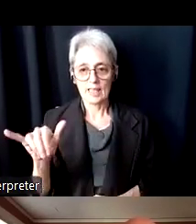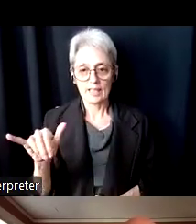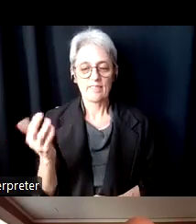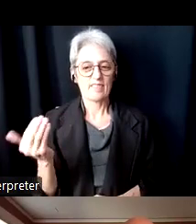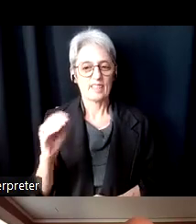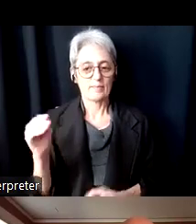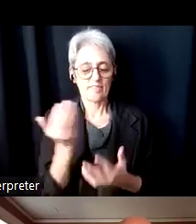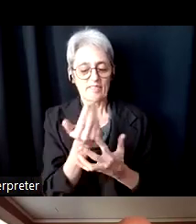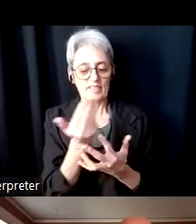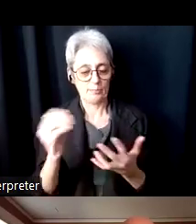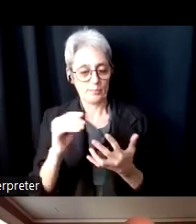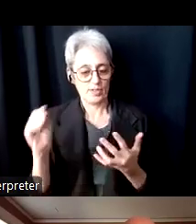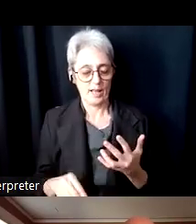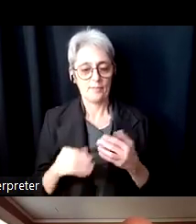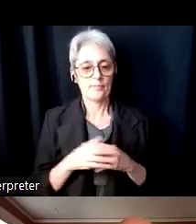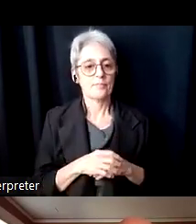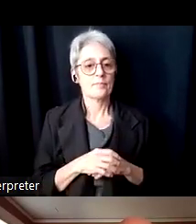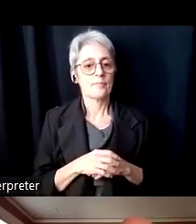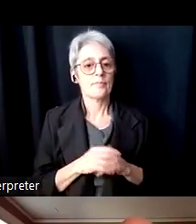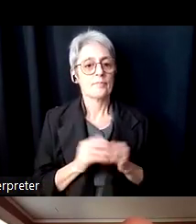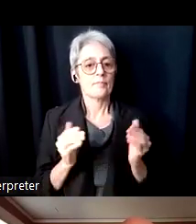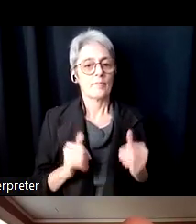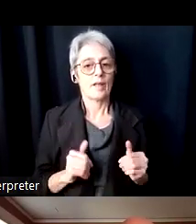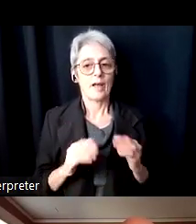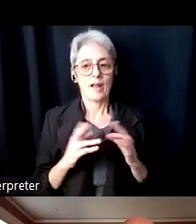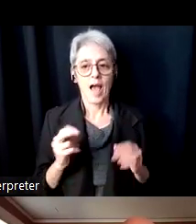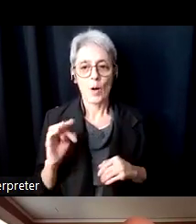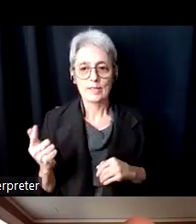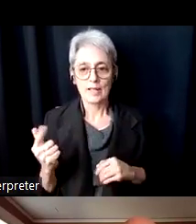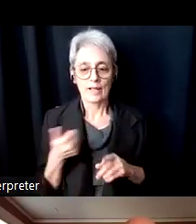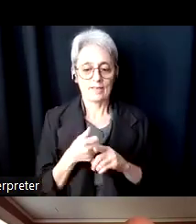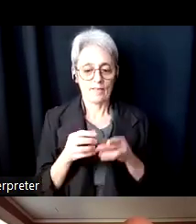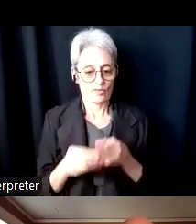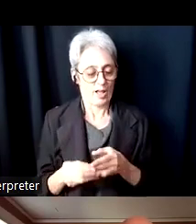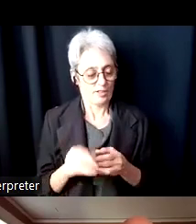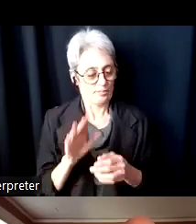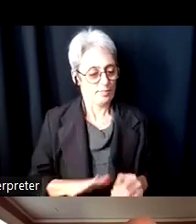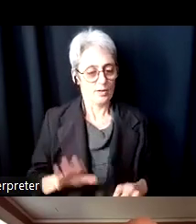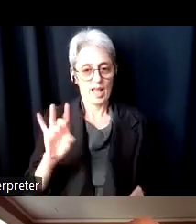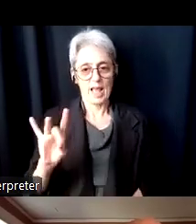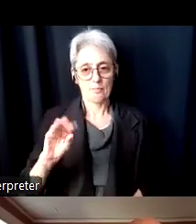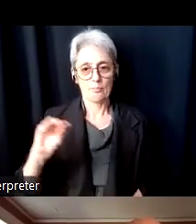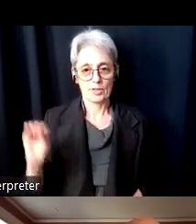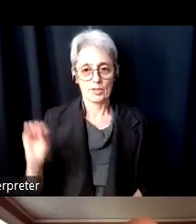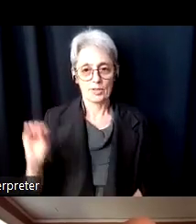each. And likewise about housing and self-direction at roughly 8%.